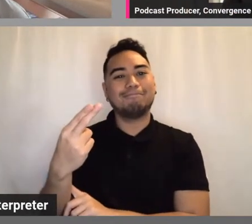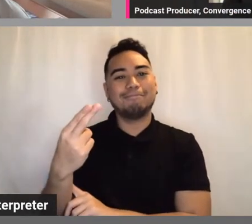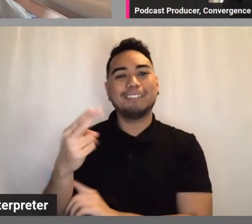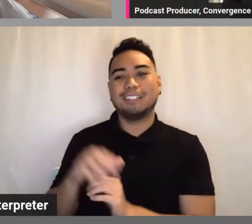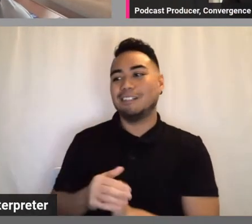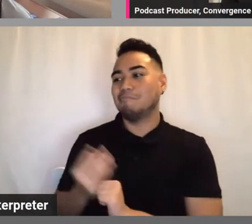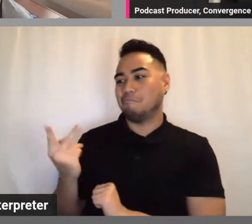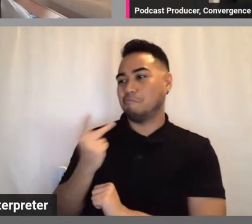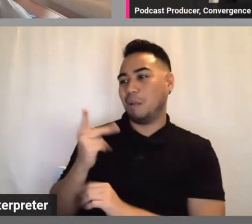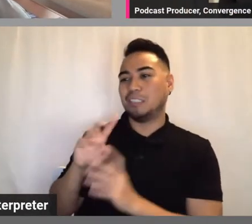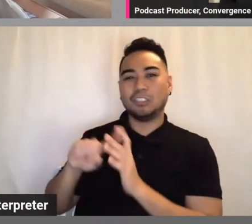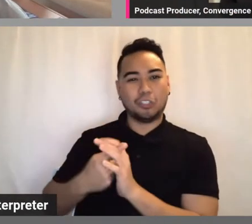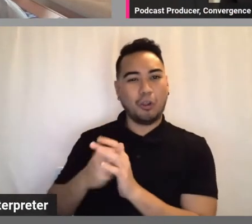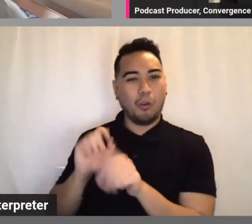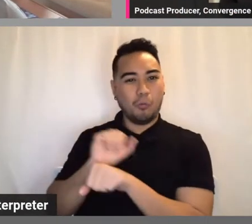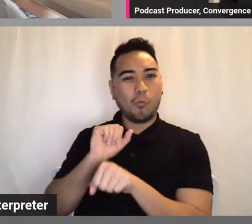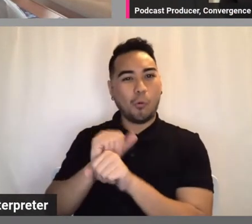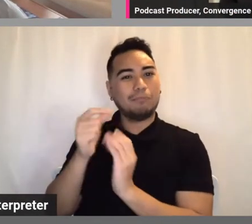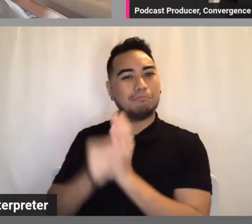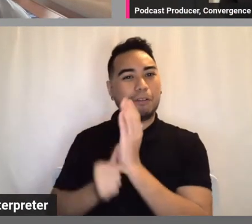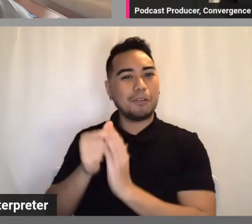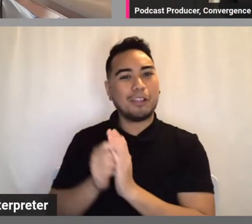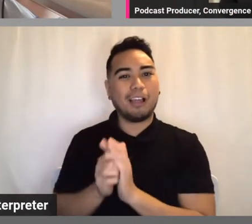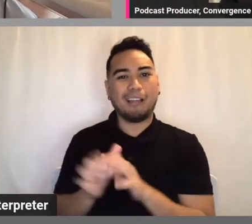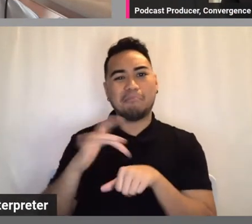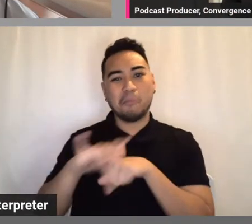at Convergence, both of us, early last year.